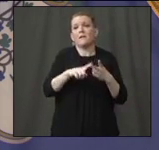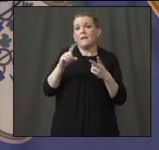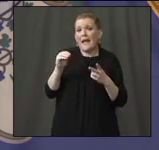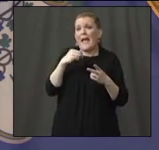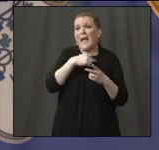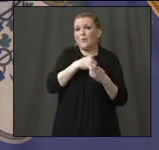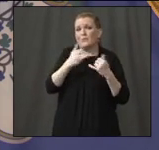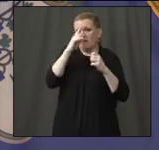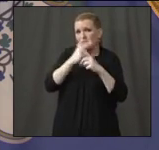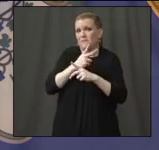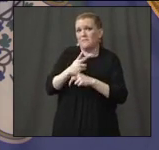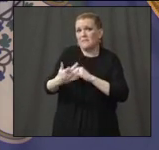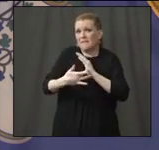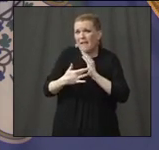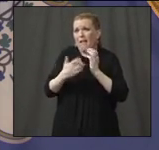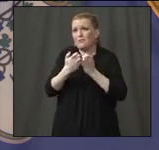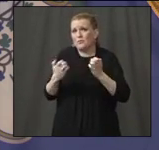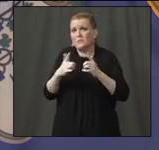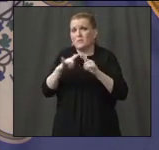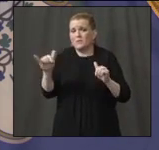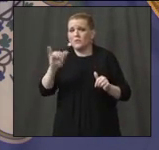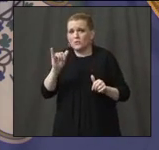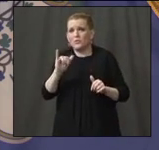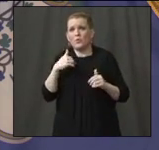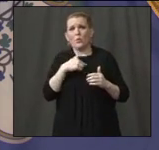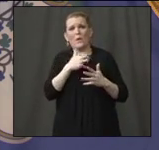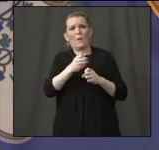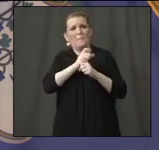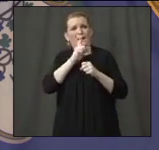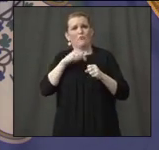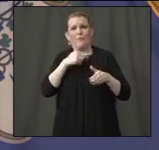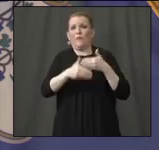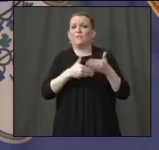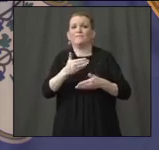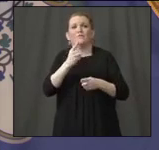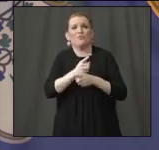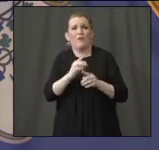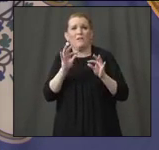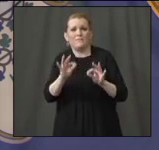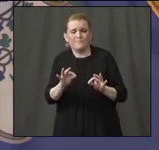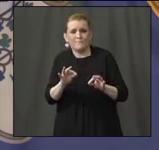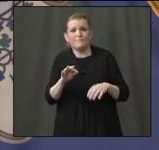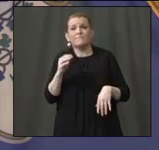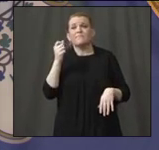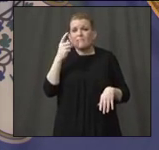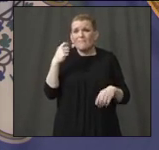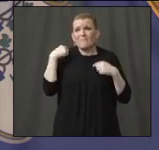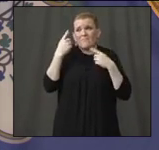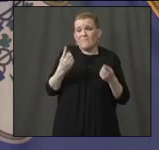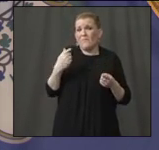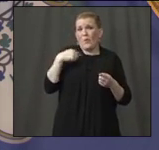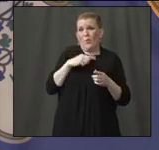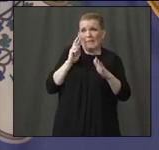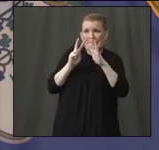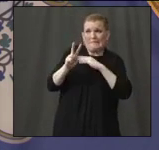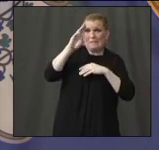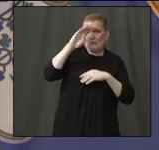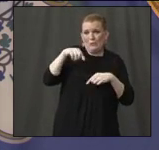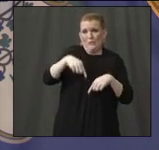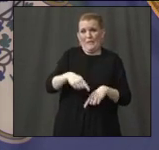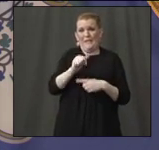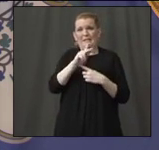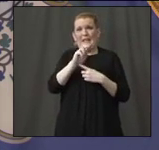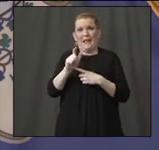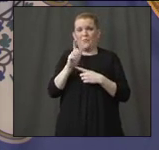I just want to say we're most of the way through April. We knew April was going to be the toughest month in terms of the surge and the